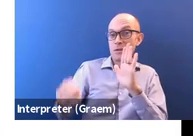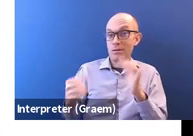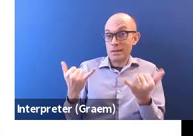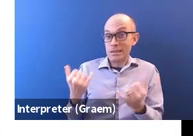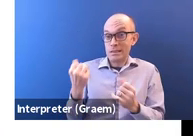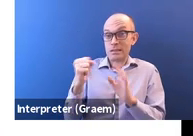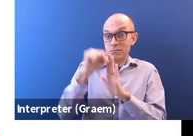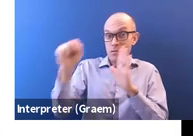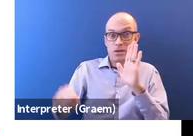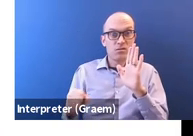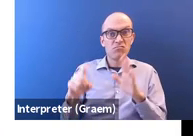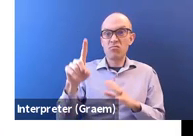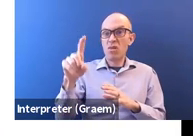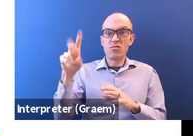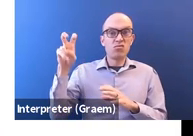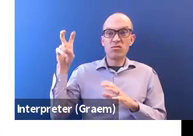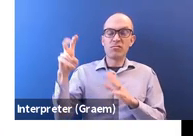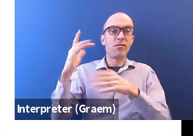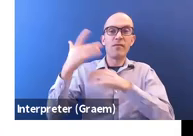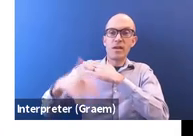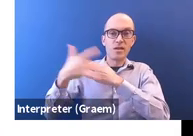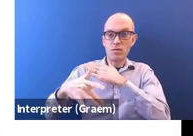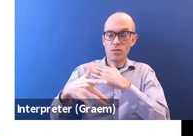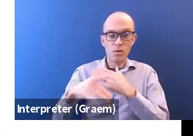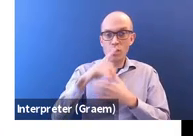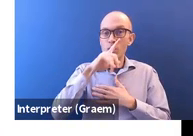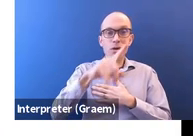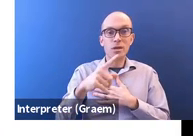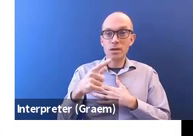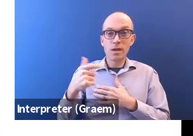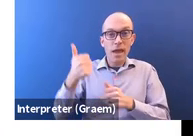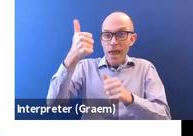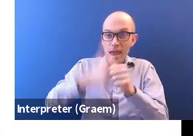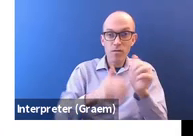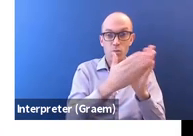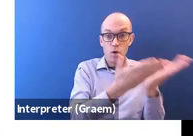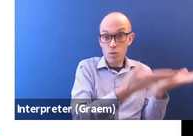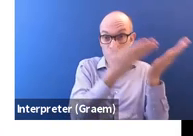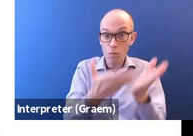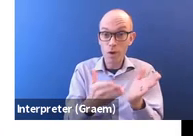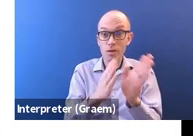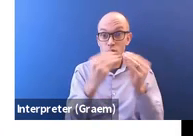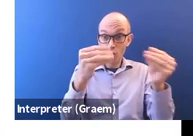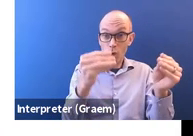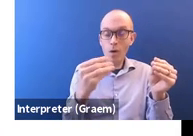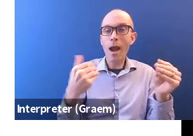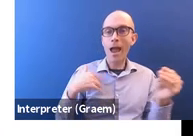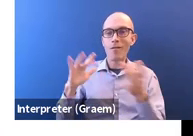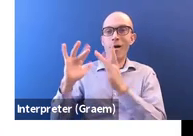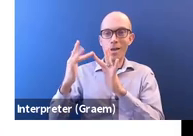So almost virtually every title that we bring in, we have a digital option. And if you remember the previous PowerPoint